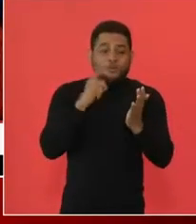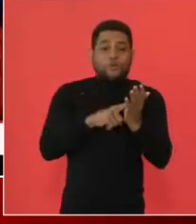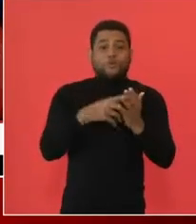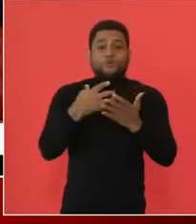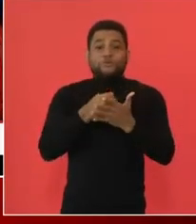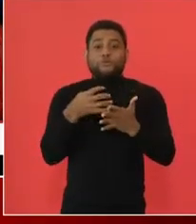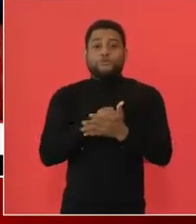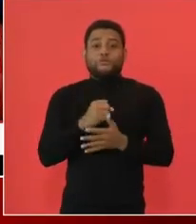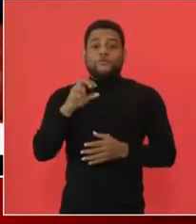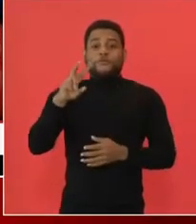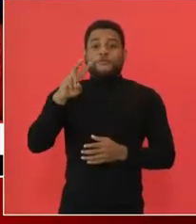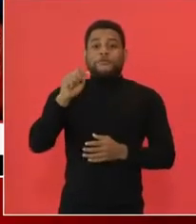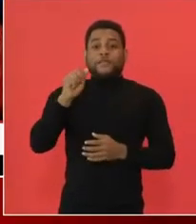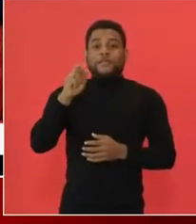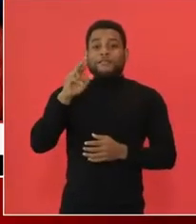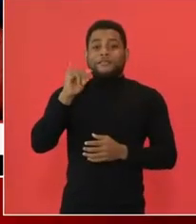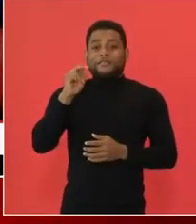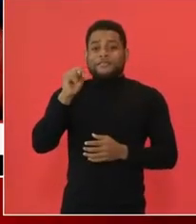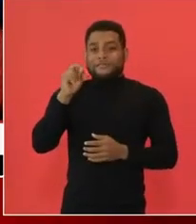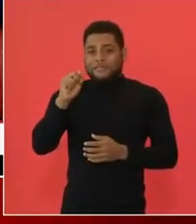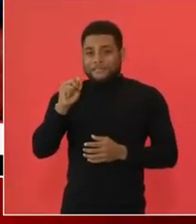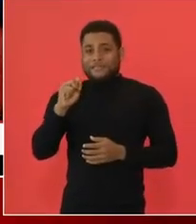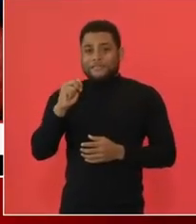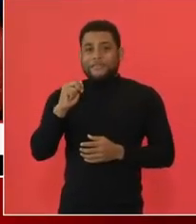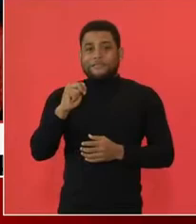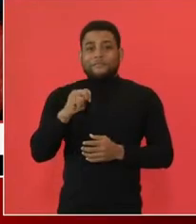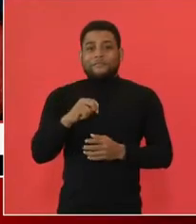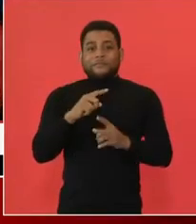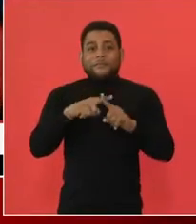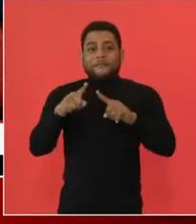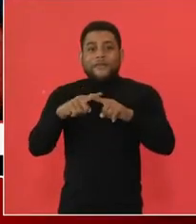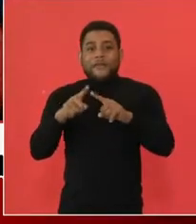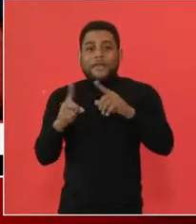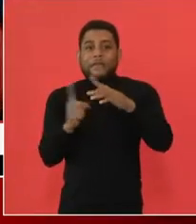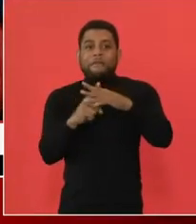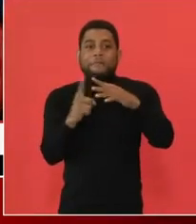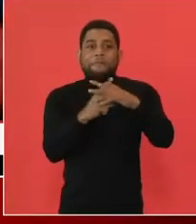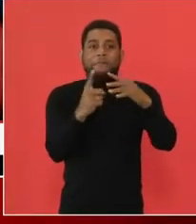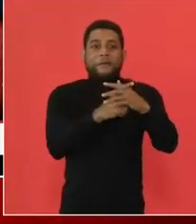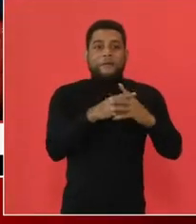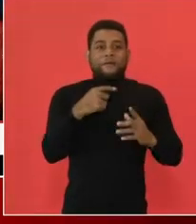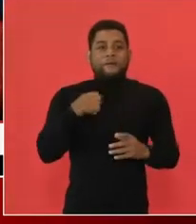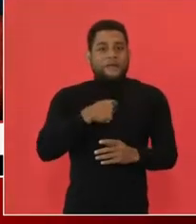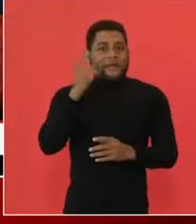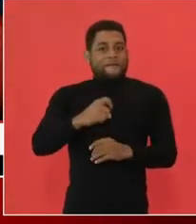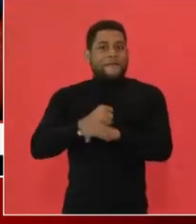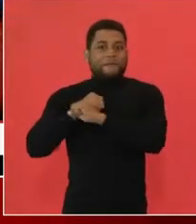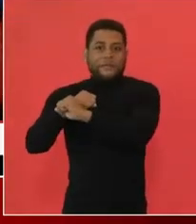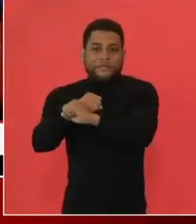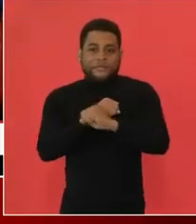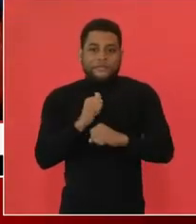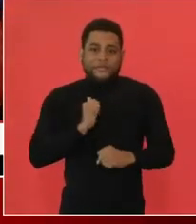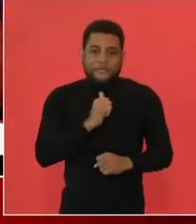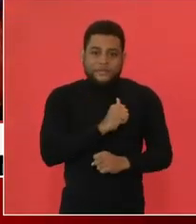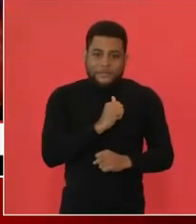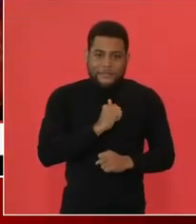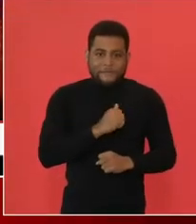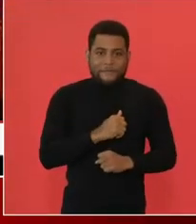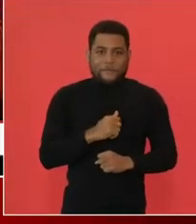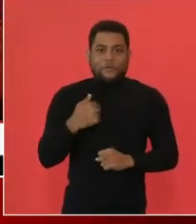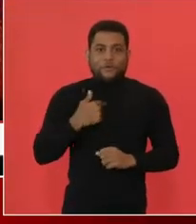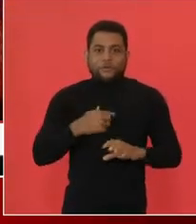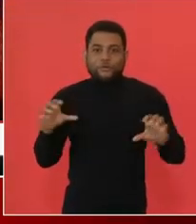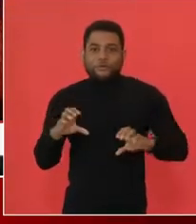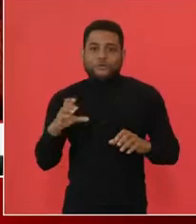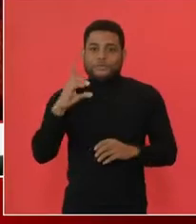the work that we need to do to protect ourselves. We've done it in D.C., we've done it in Maryland, that's